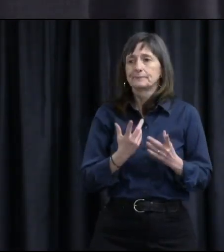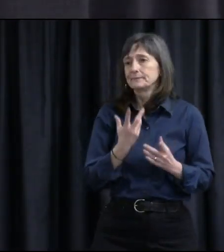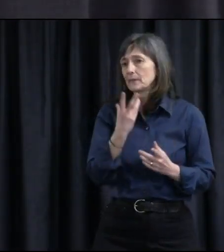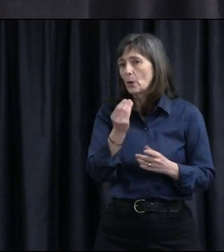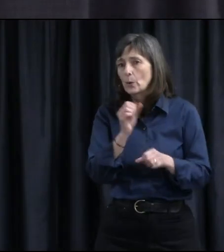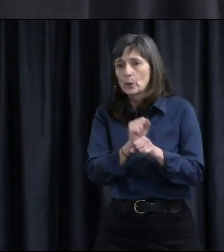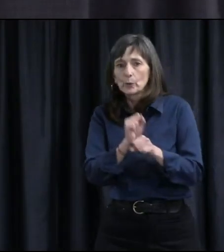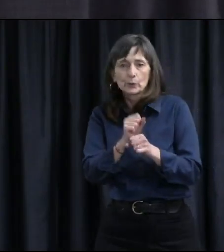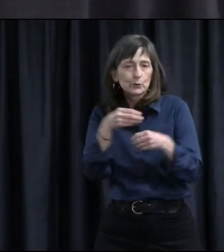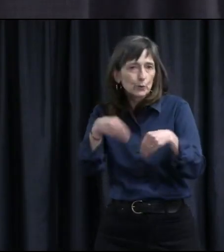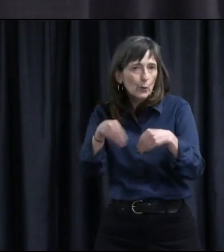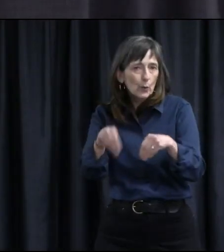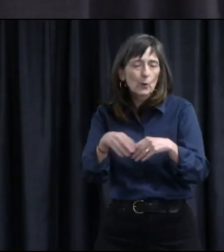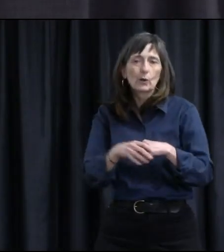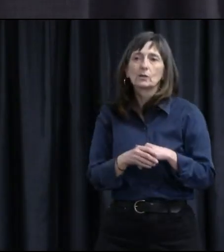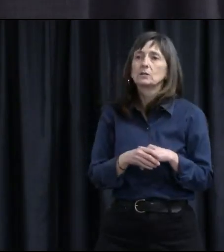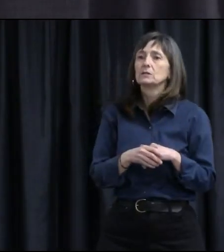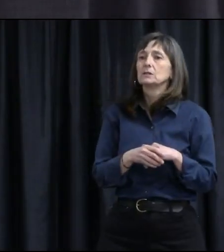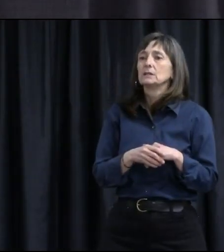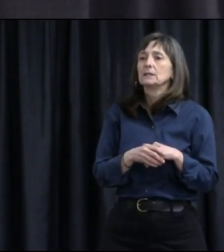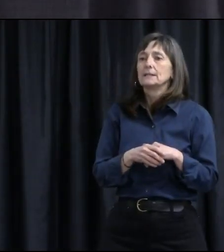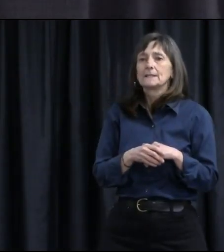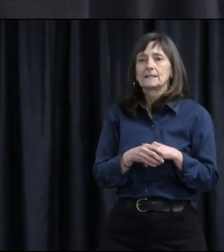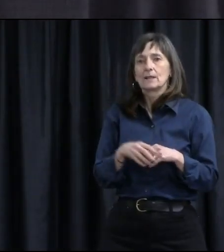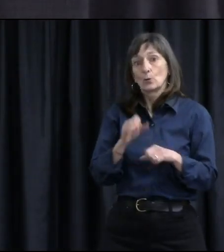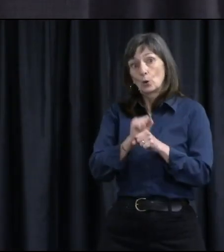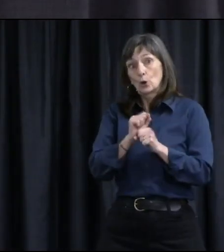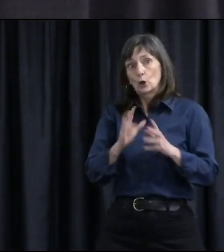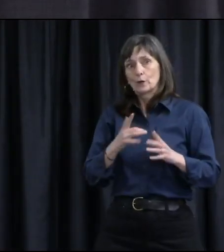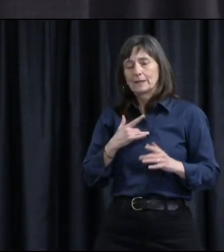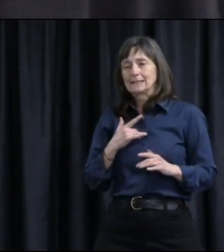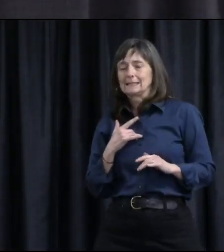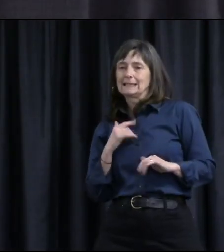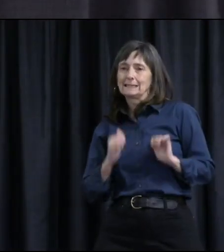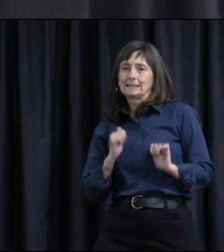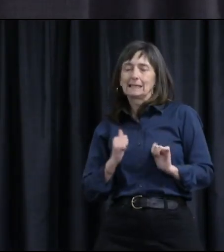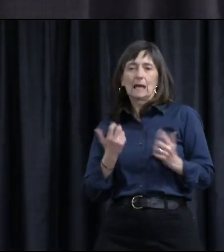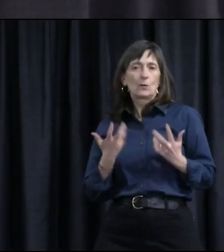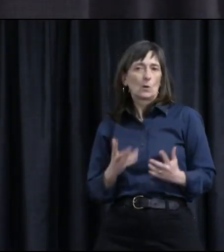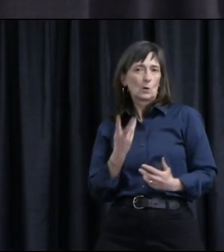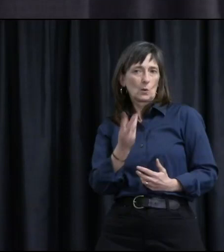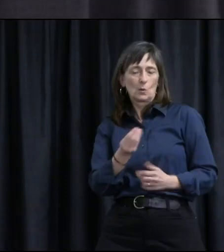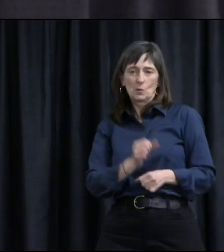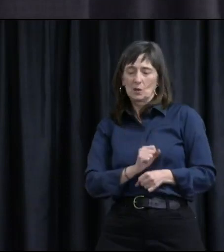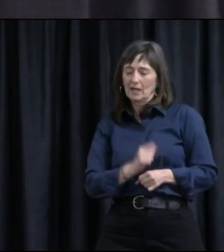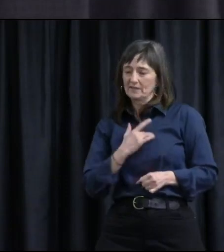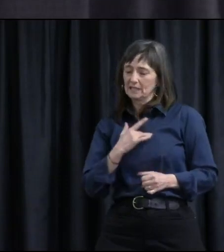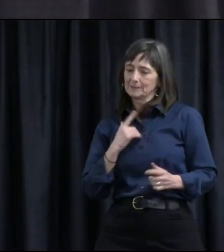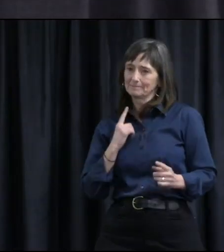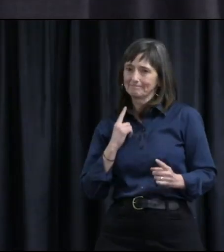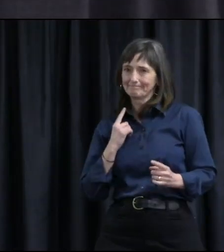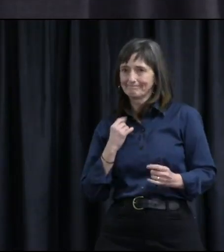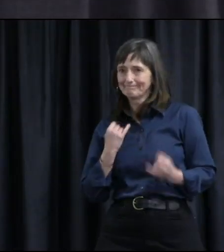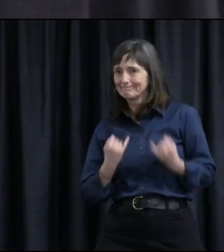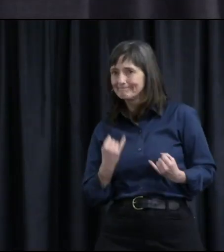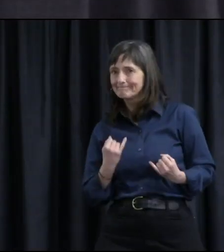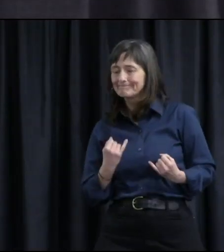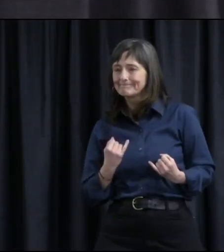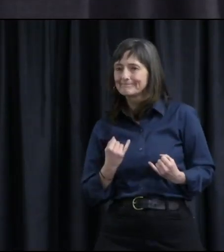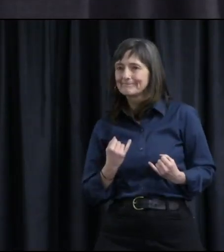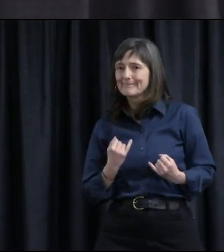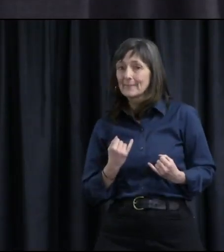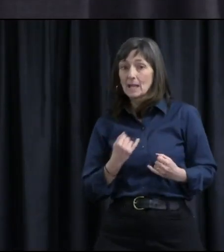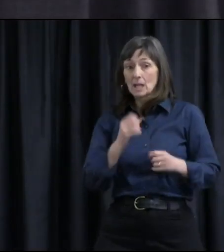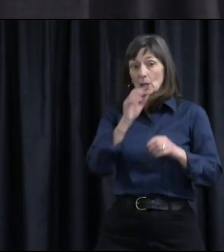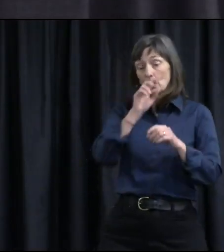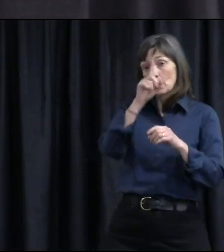as a store that's not considered essential, can they be penalized by their employer? My understanding there is penalized